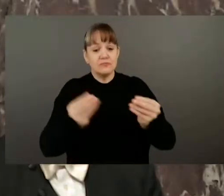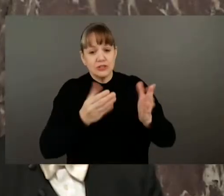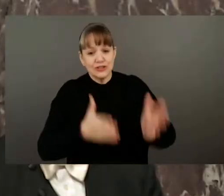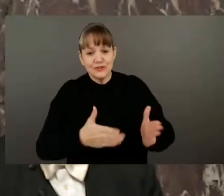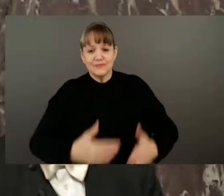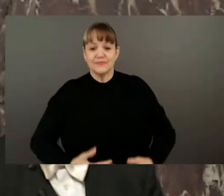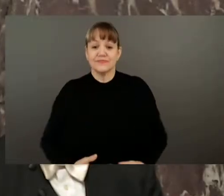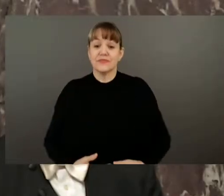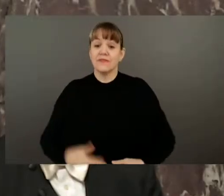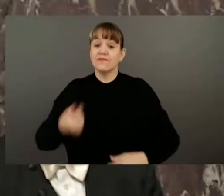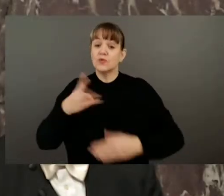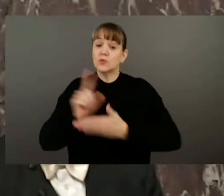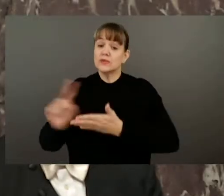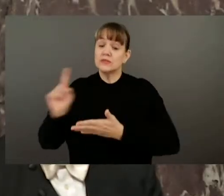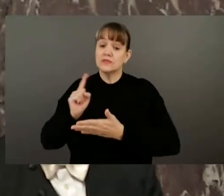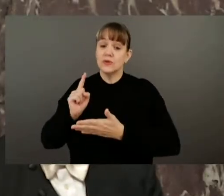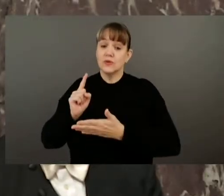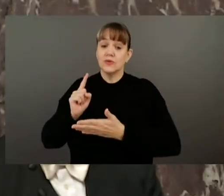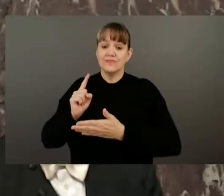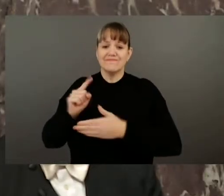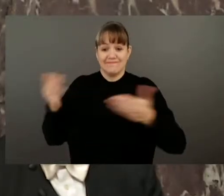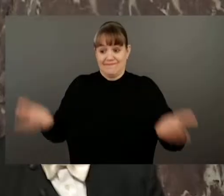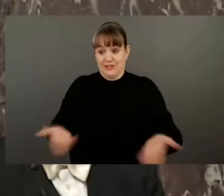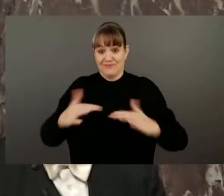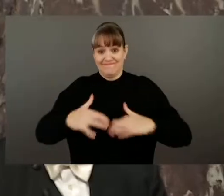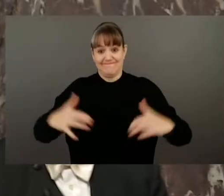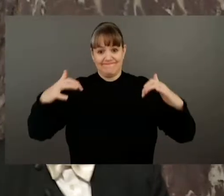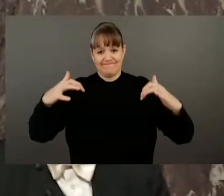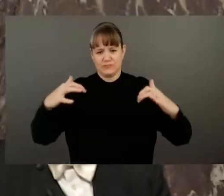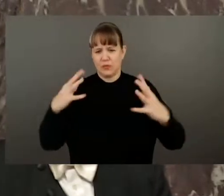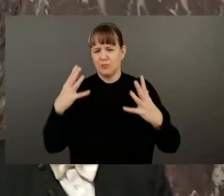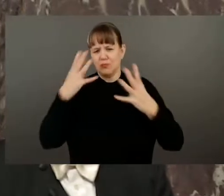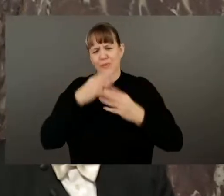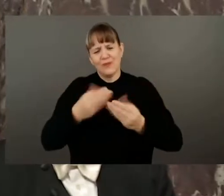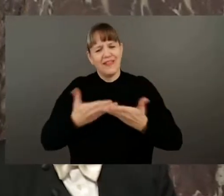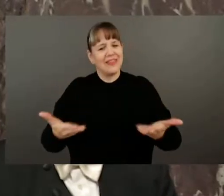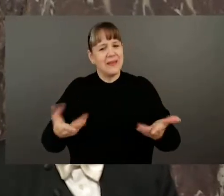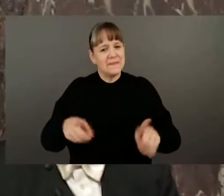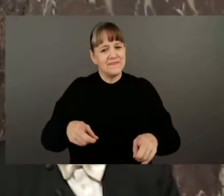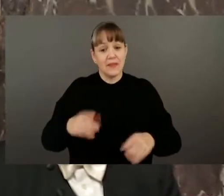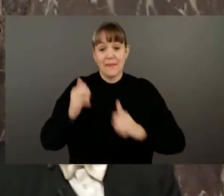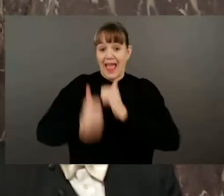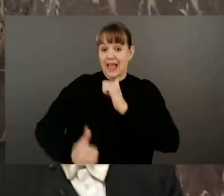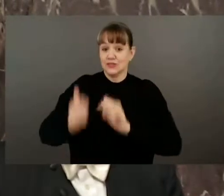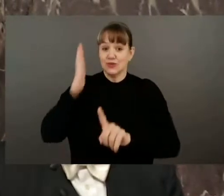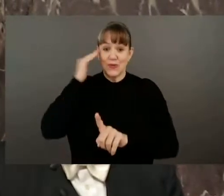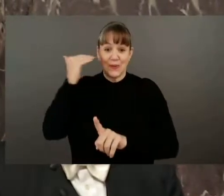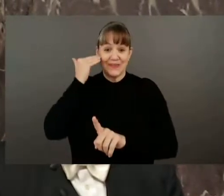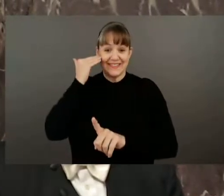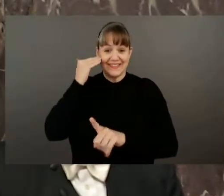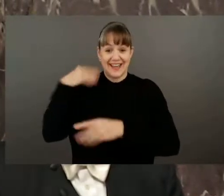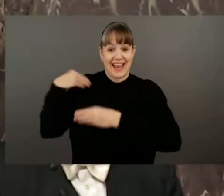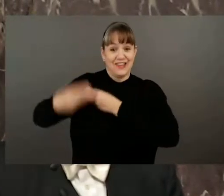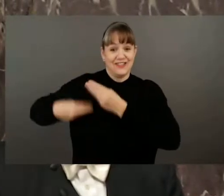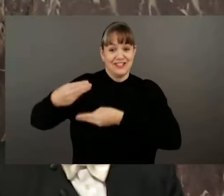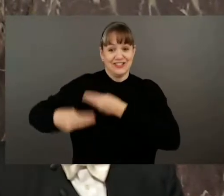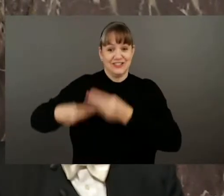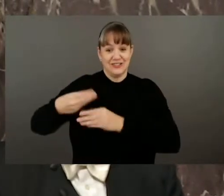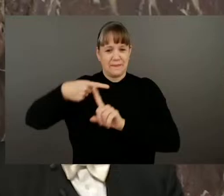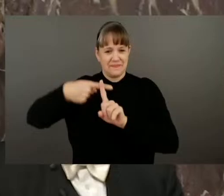something beautiful. By passing the Korean Heritage Month Act, we didn't just add words to a statute, we opened a